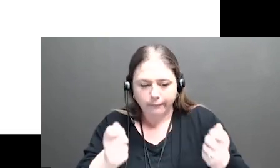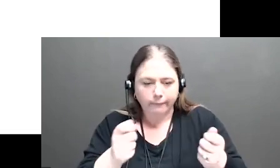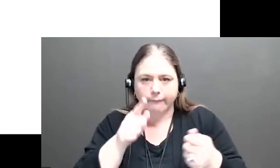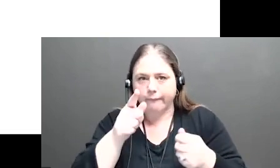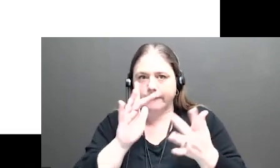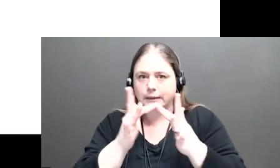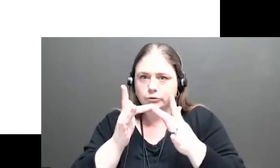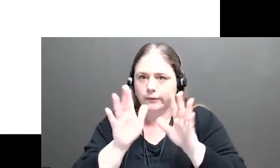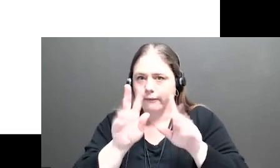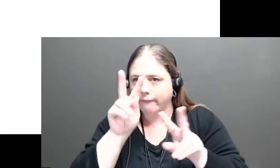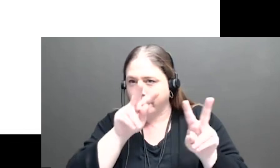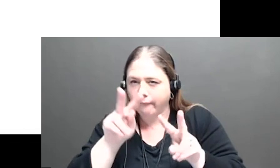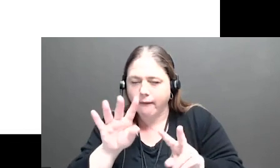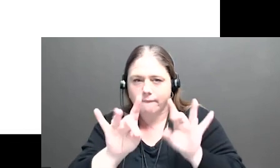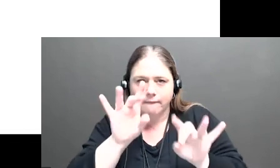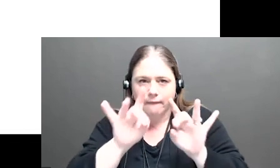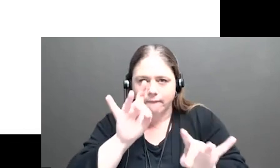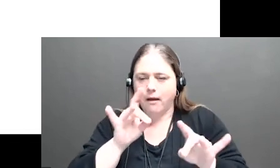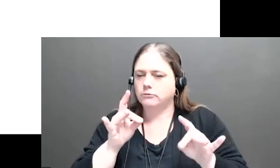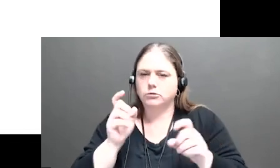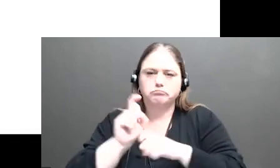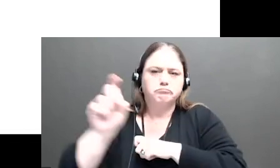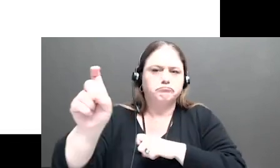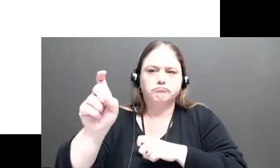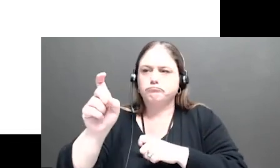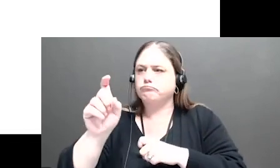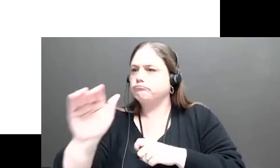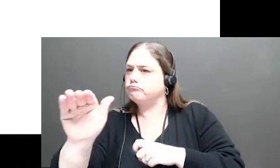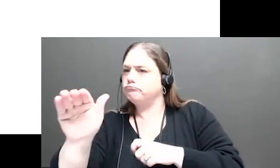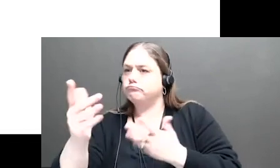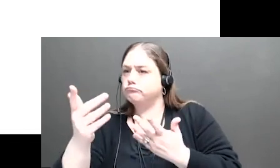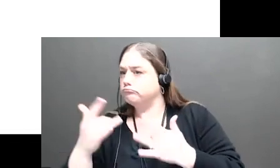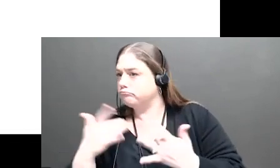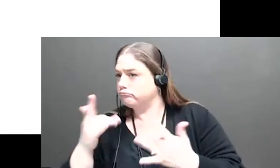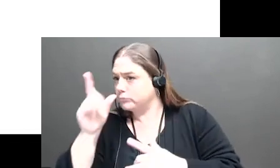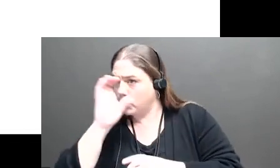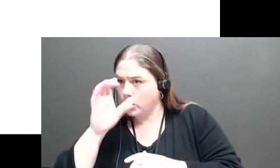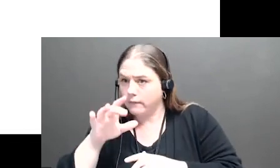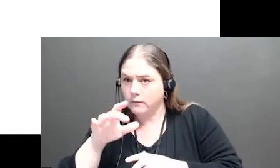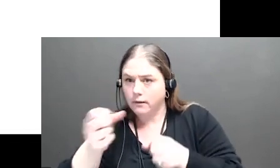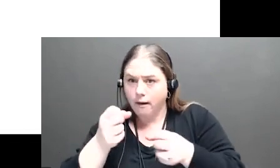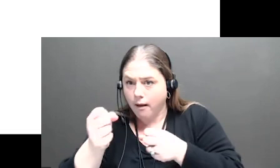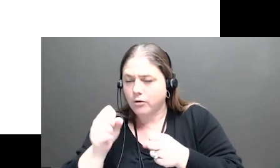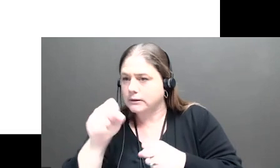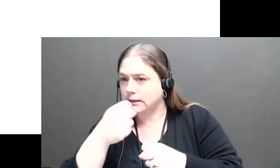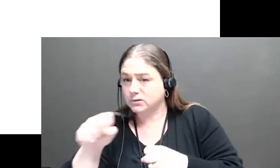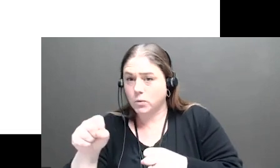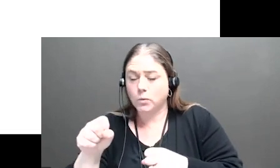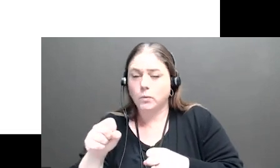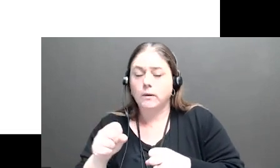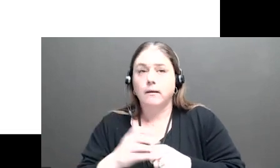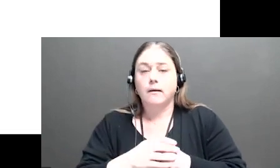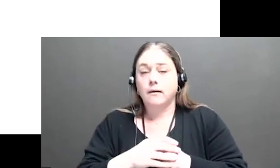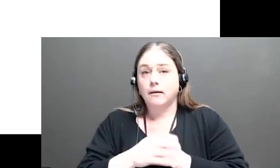on. It's an incredibly involved process, and a lot of the times, especially when we get a new